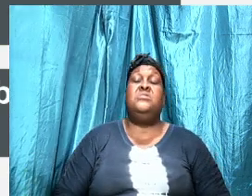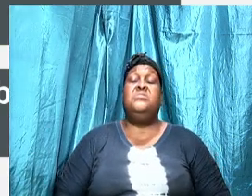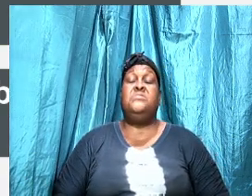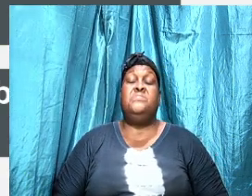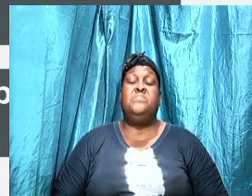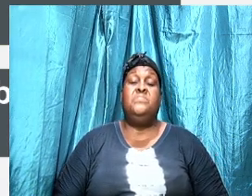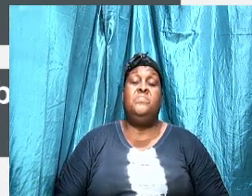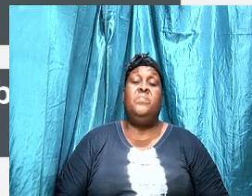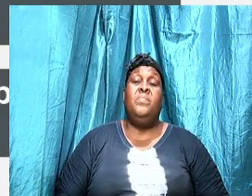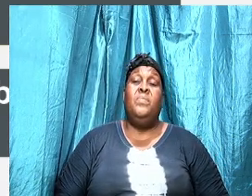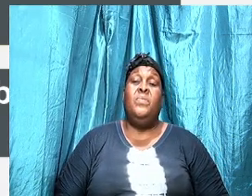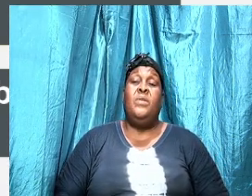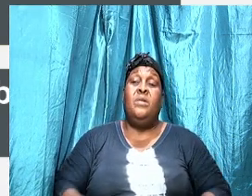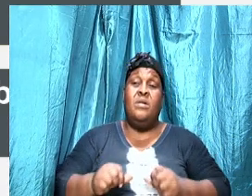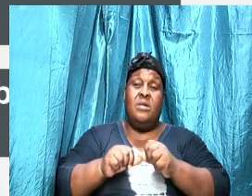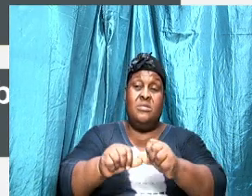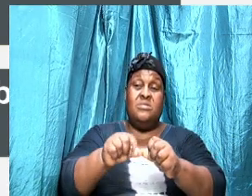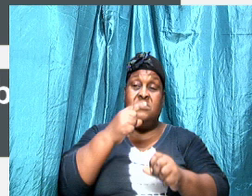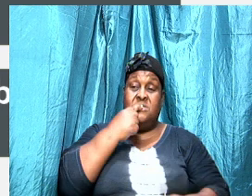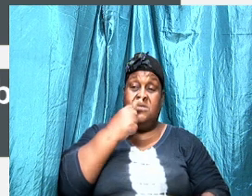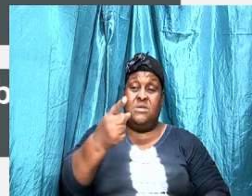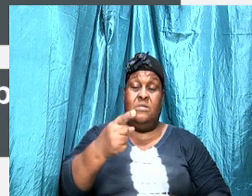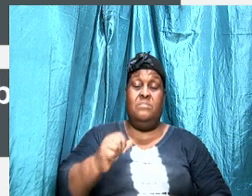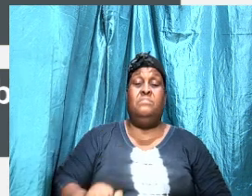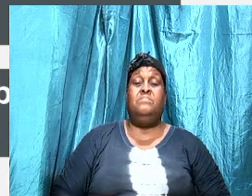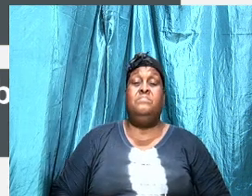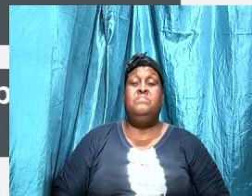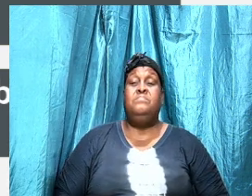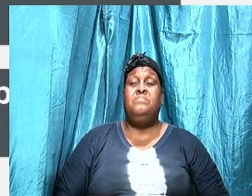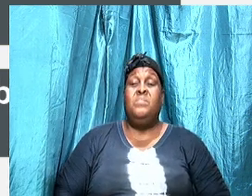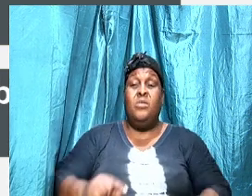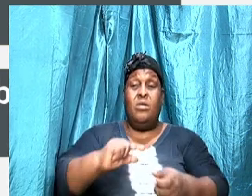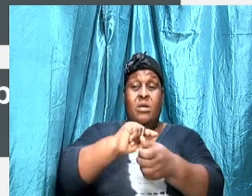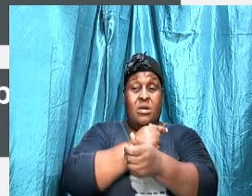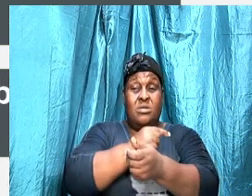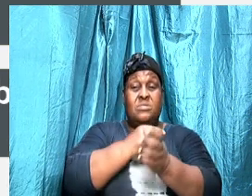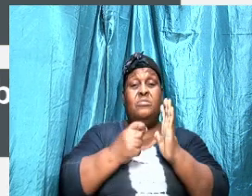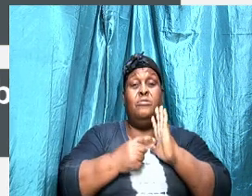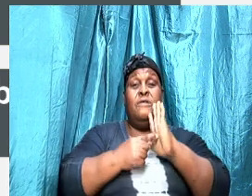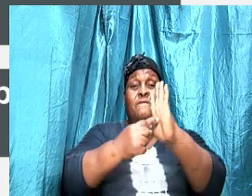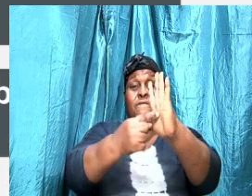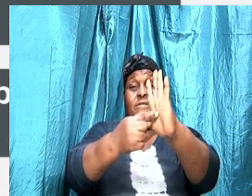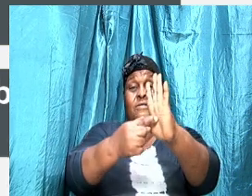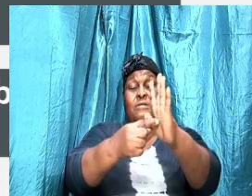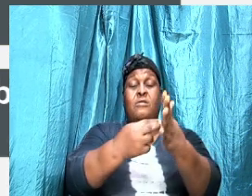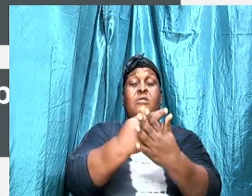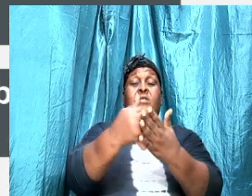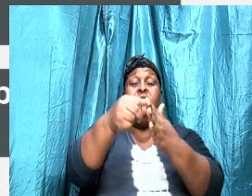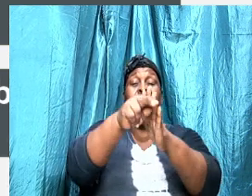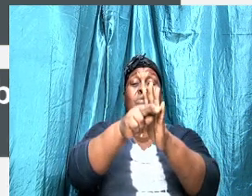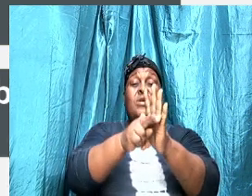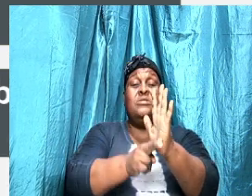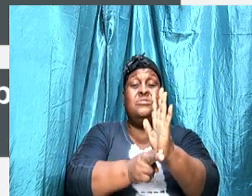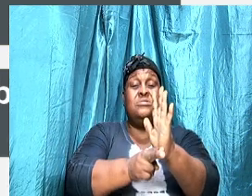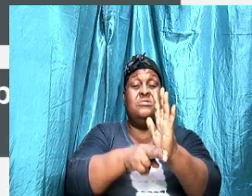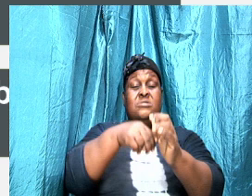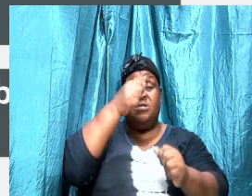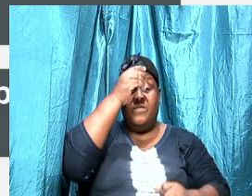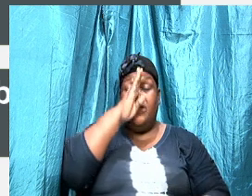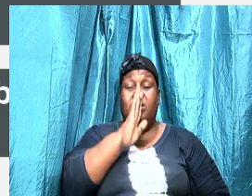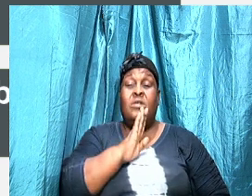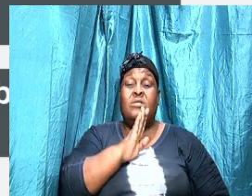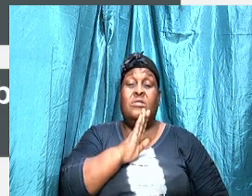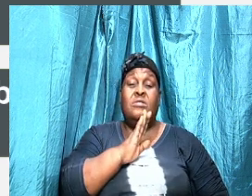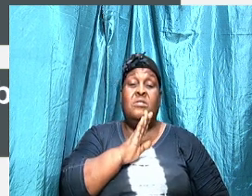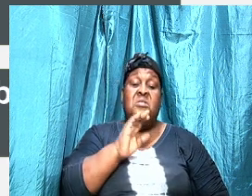You know, it went on further to say that the gospel reveals the righteousness of God.